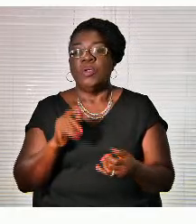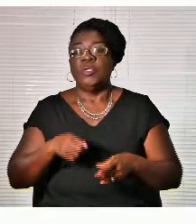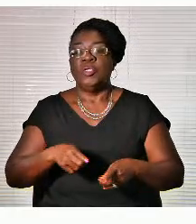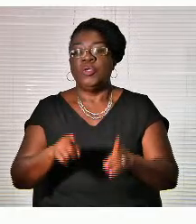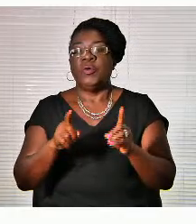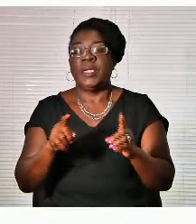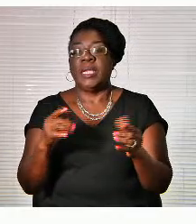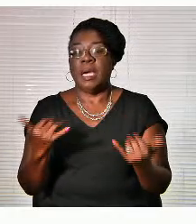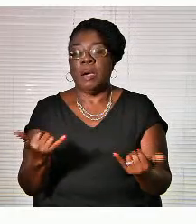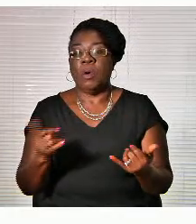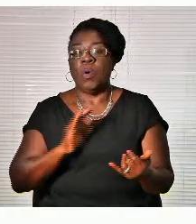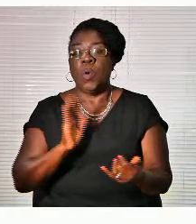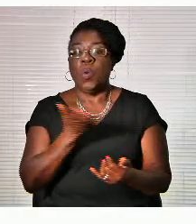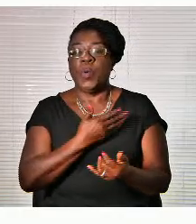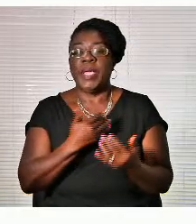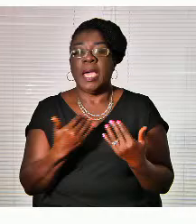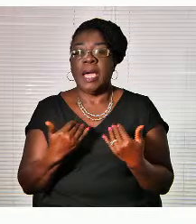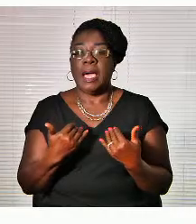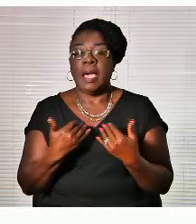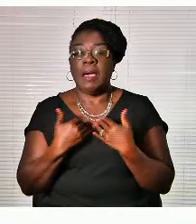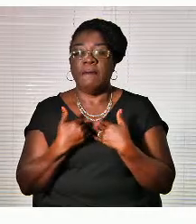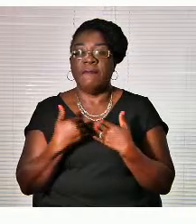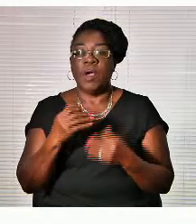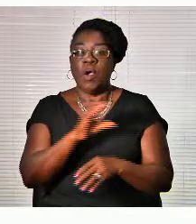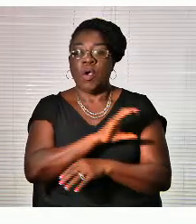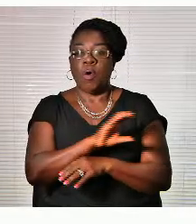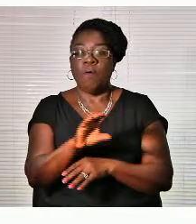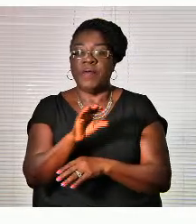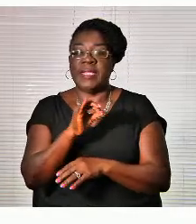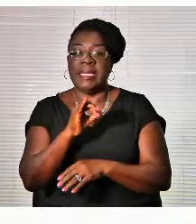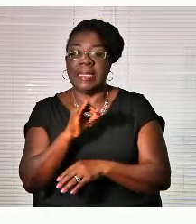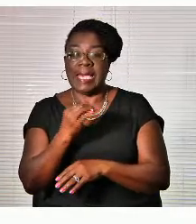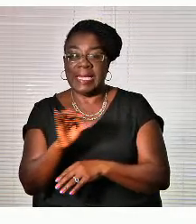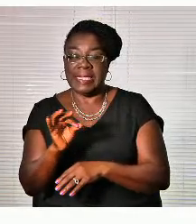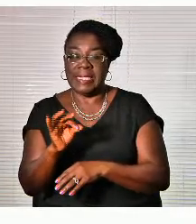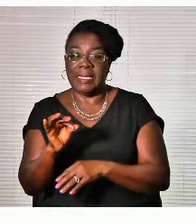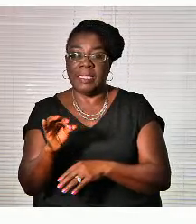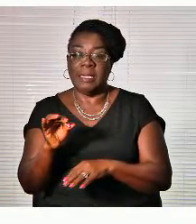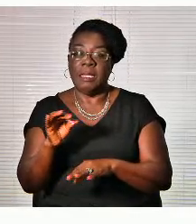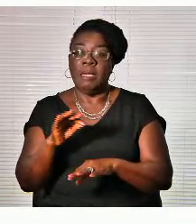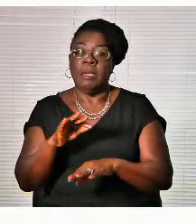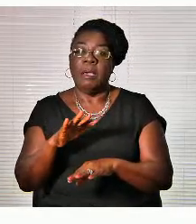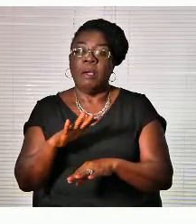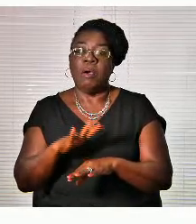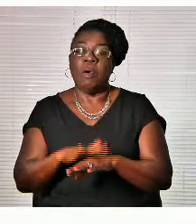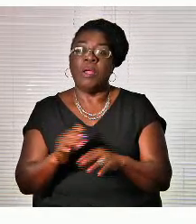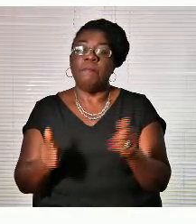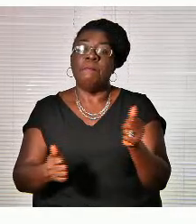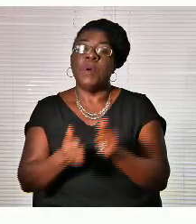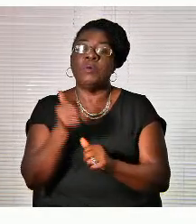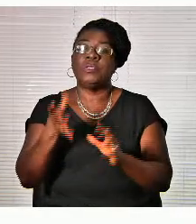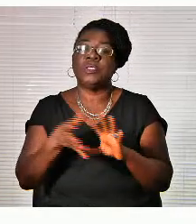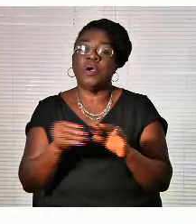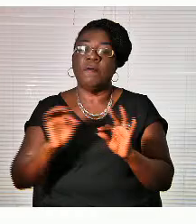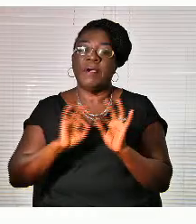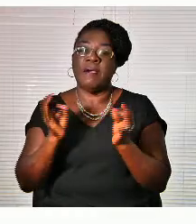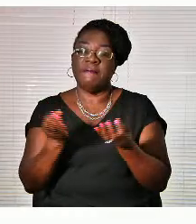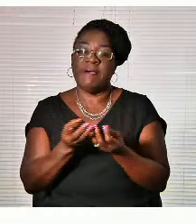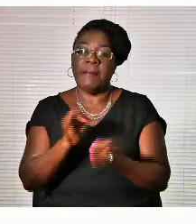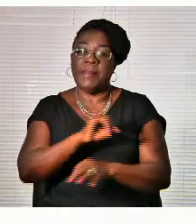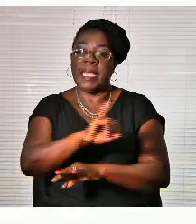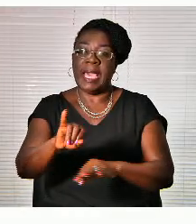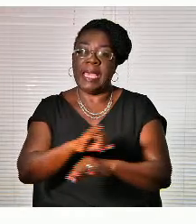wave, the COVID-19 has impacted a larger proportion of our family islands and